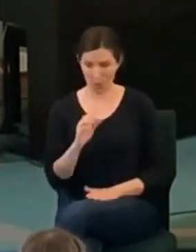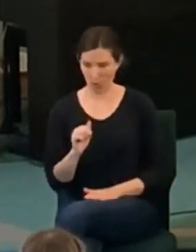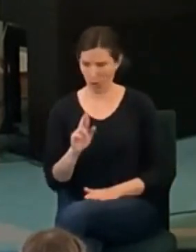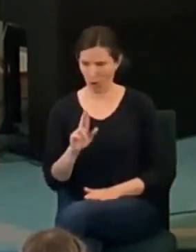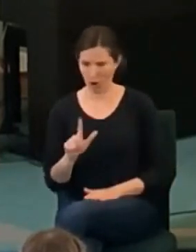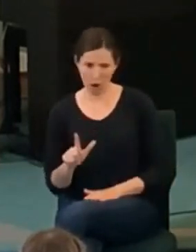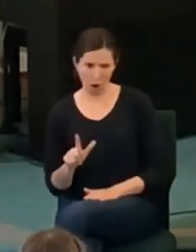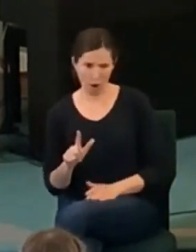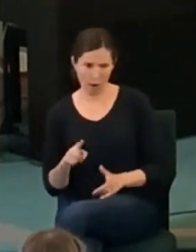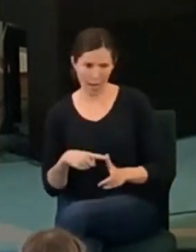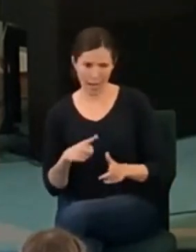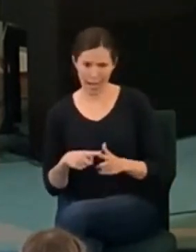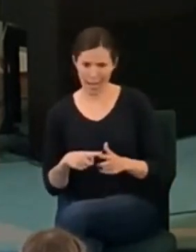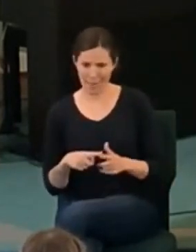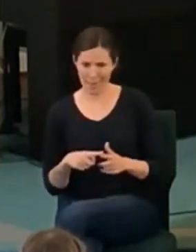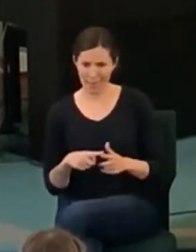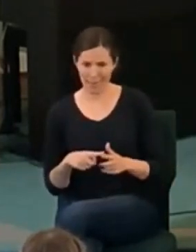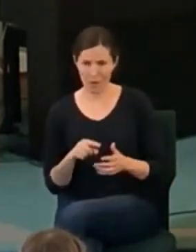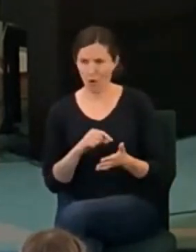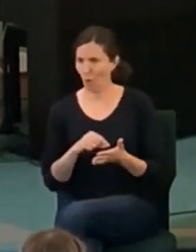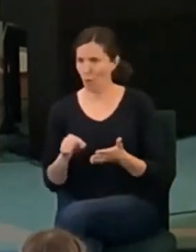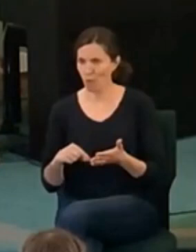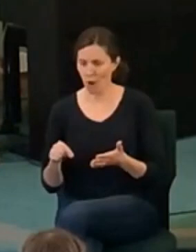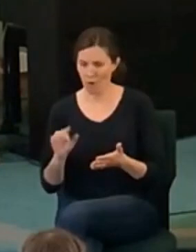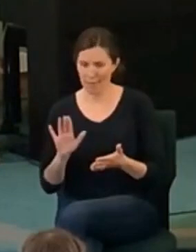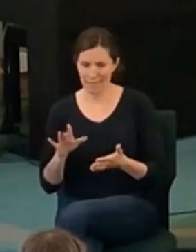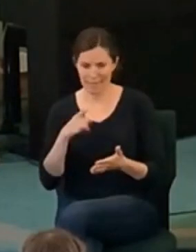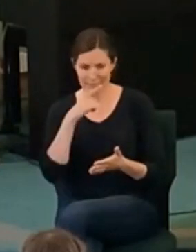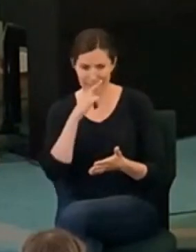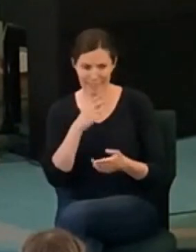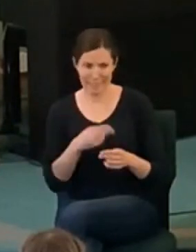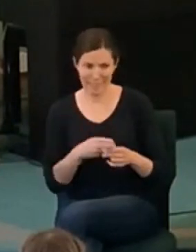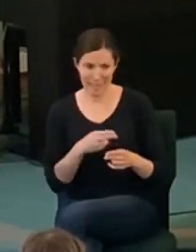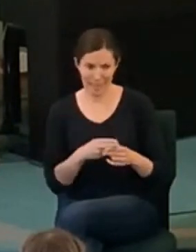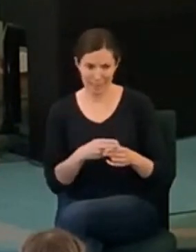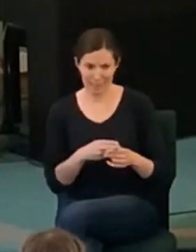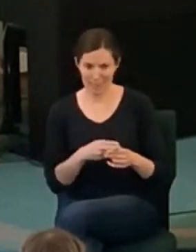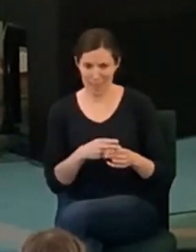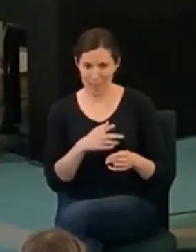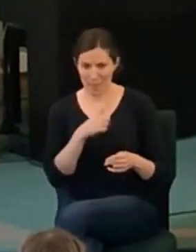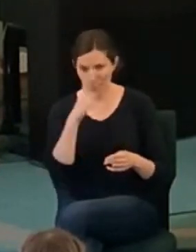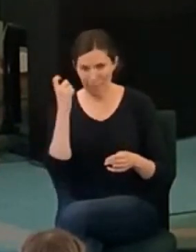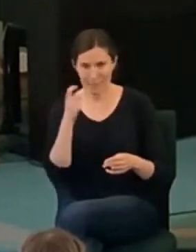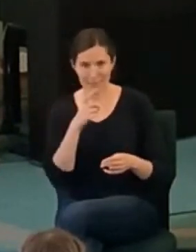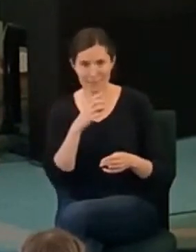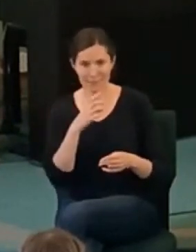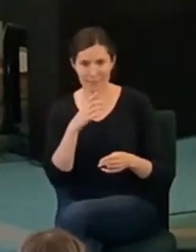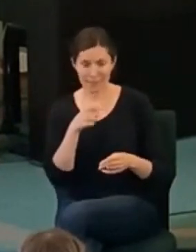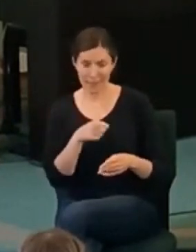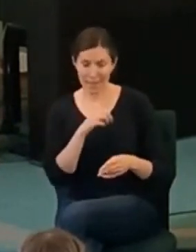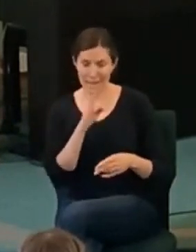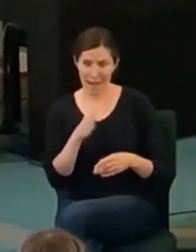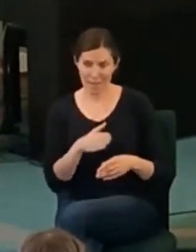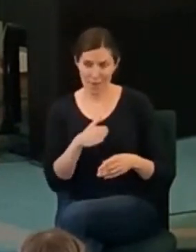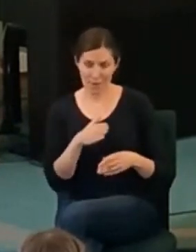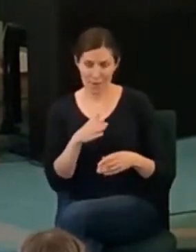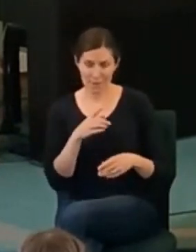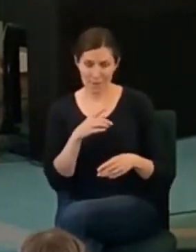with. Maybe he wrote Dave, and then next to Dave, he wrote a dollar sign, knowing that Dave hadn't